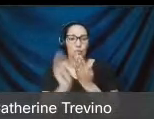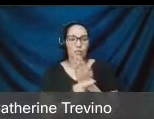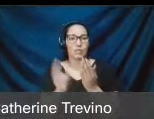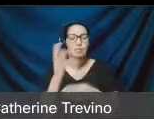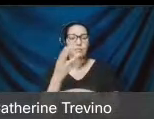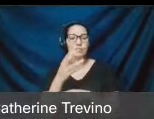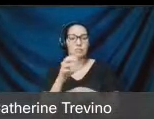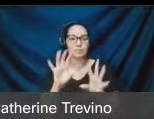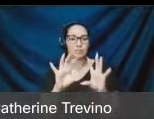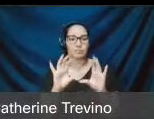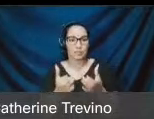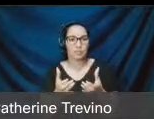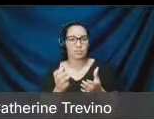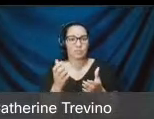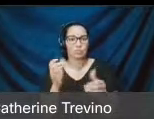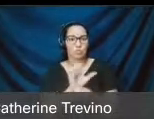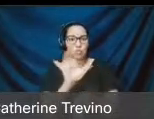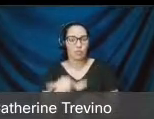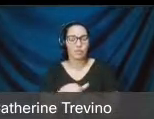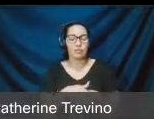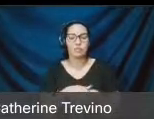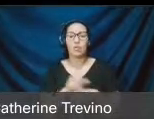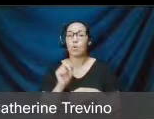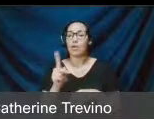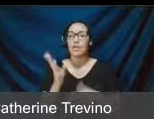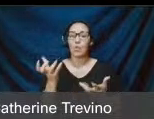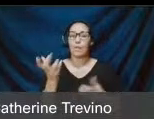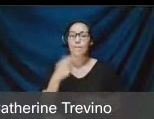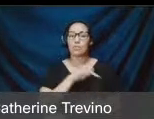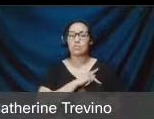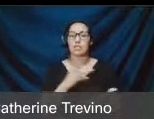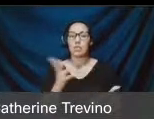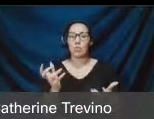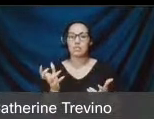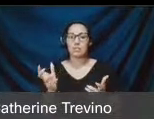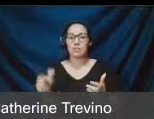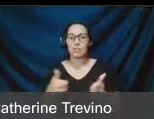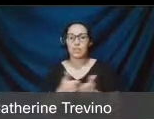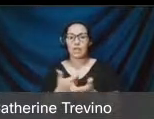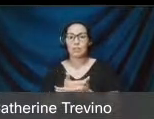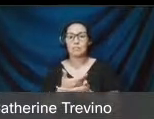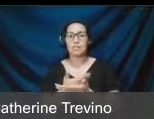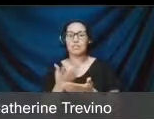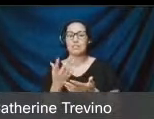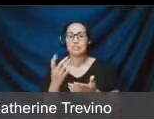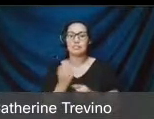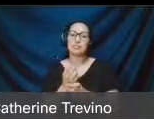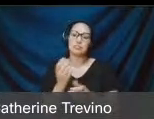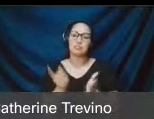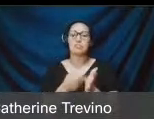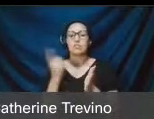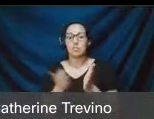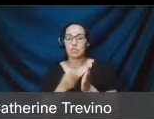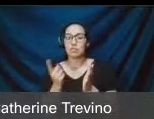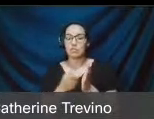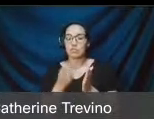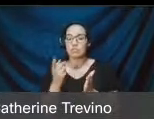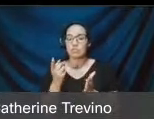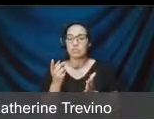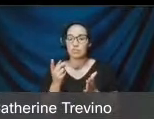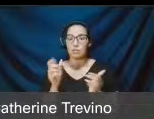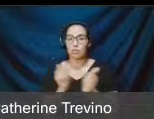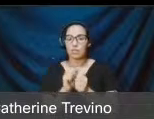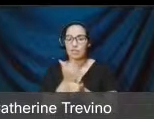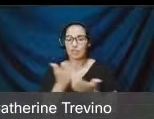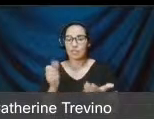things. Okay. And I personally would like some updates periodically, you know, and within the next few weeks, yeah, to see how we're moving forward.